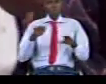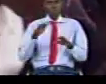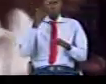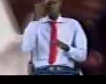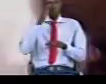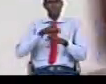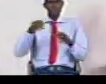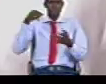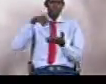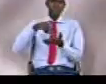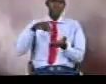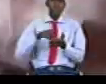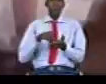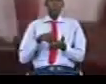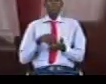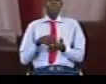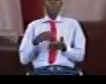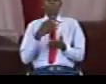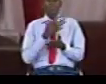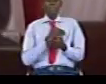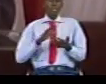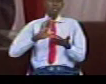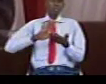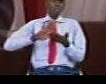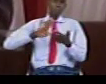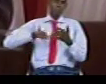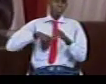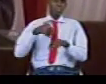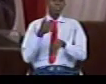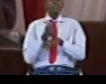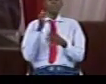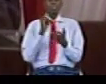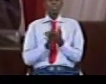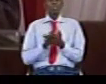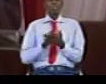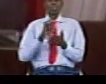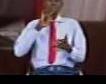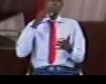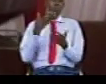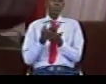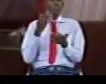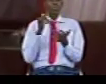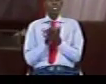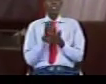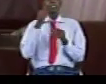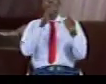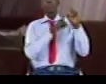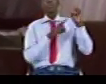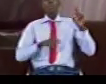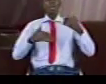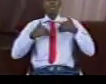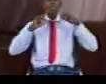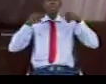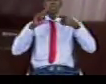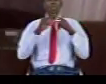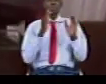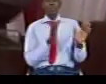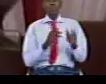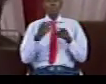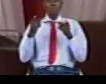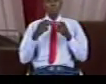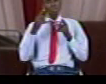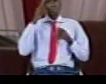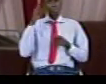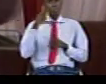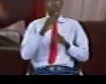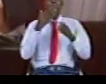that? Stand up and confirm that. The Lord has gone to prepare a place for you. Thank God you are going to be there. Thank God you are